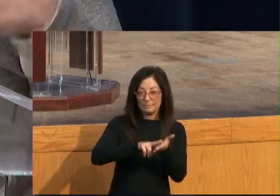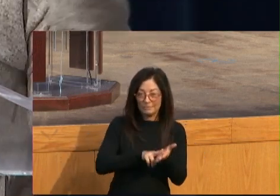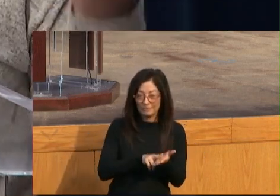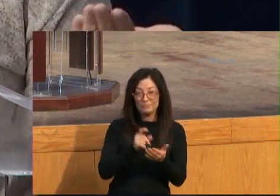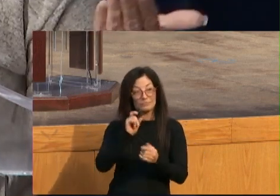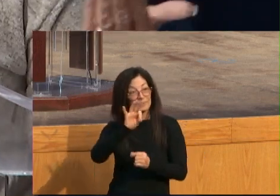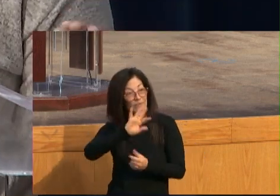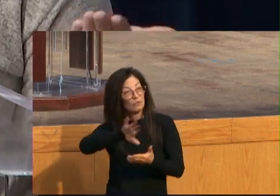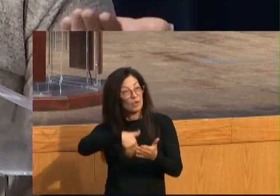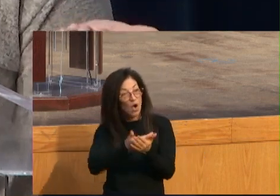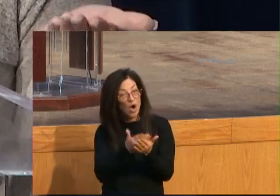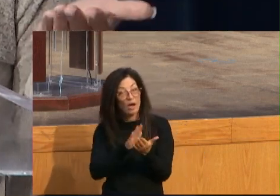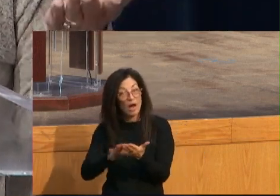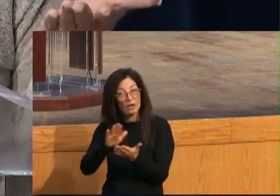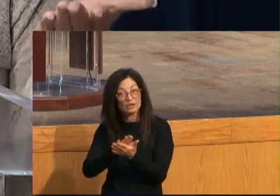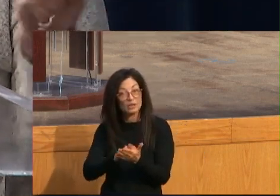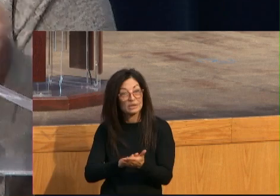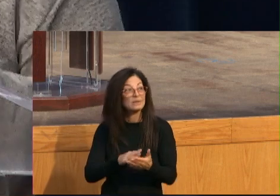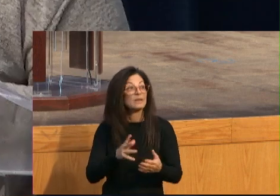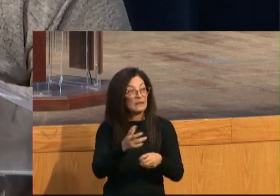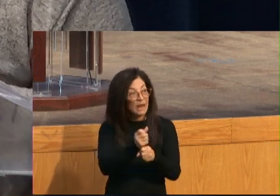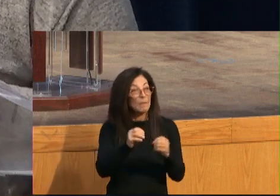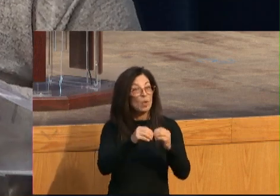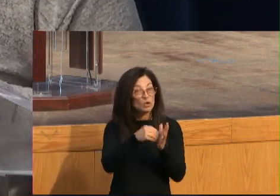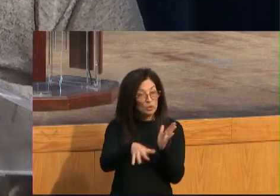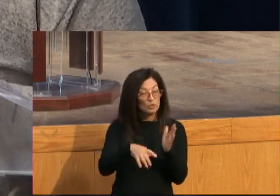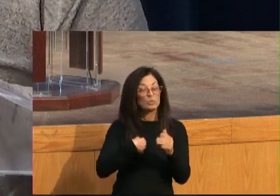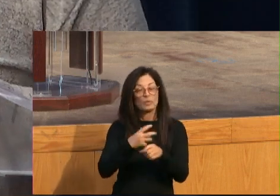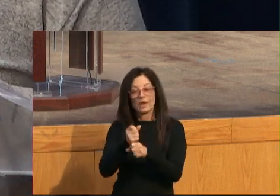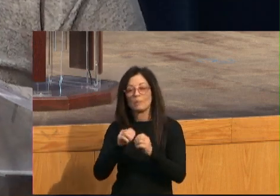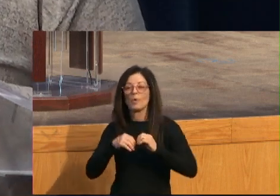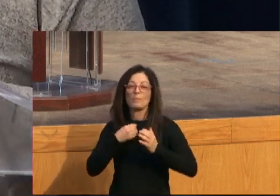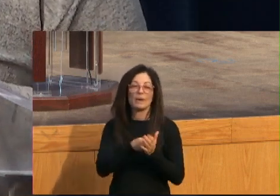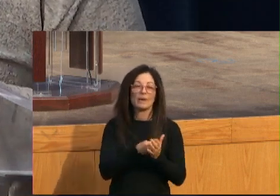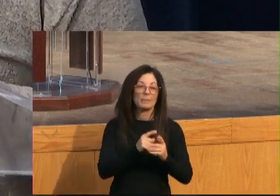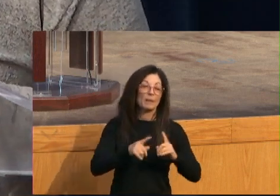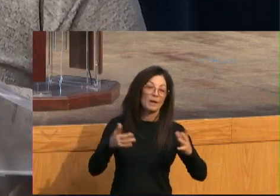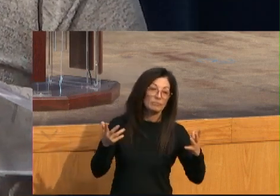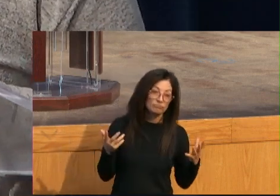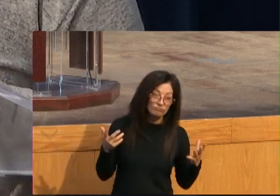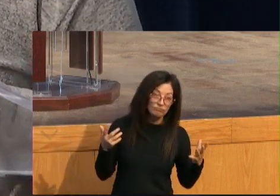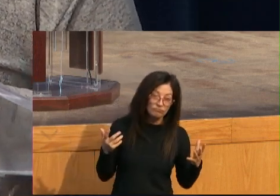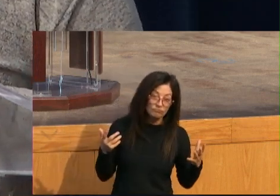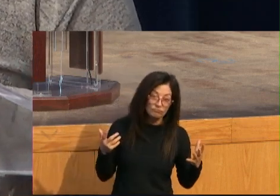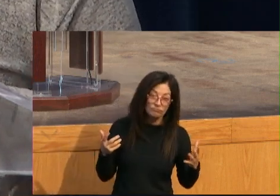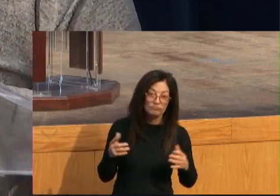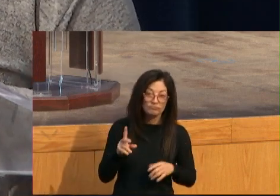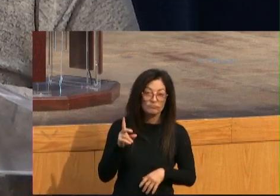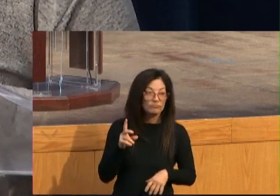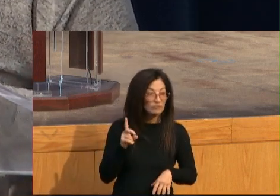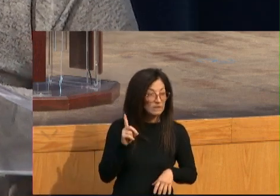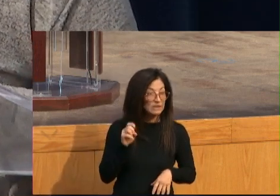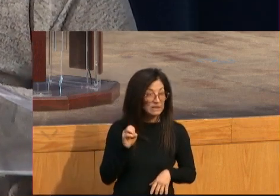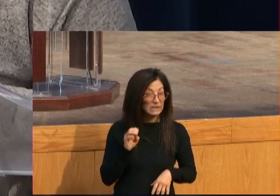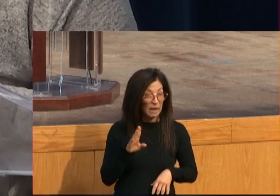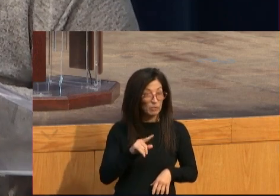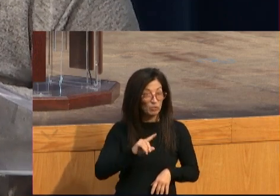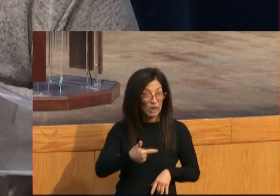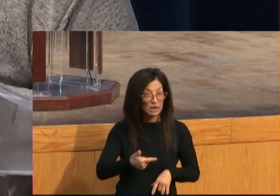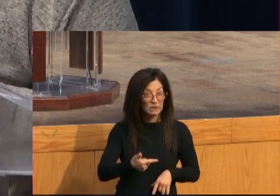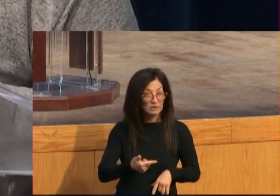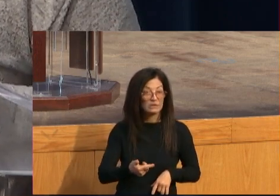enrollment, then we will get more money. But that being said, Deb, I believe, are you next? Get on up